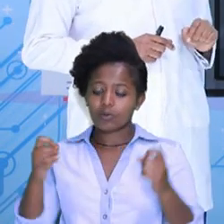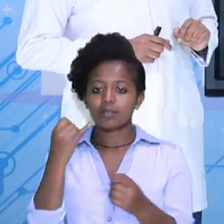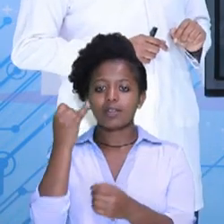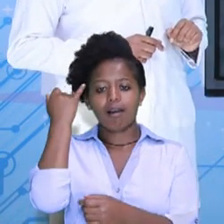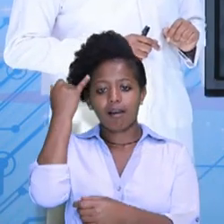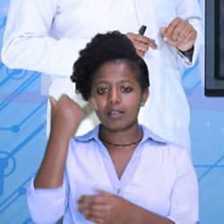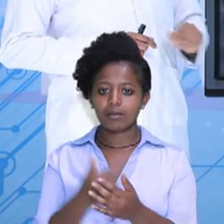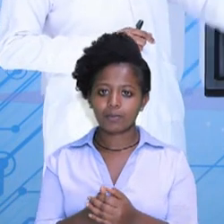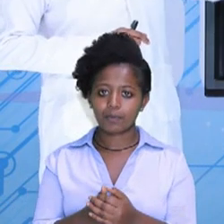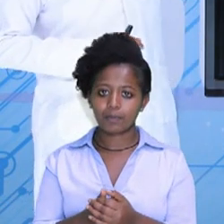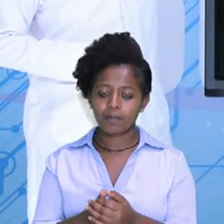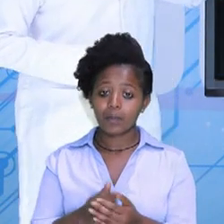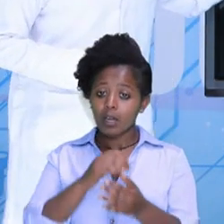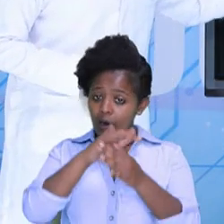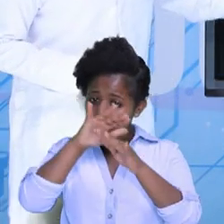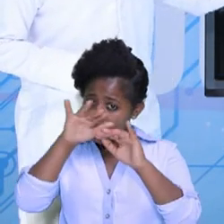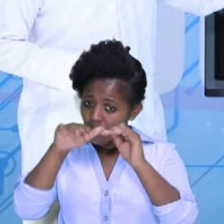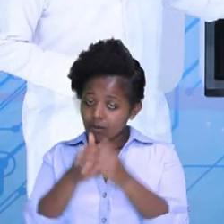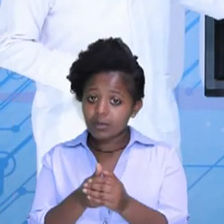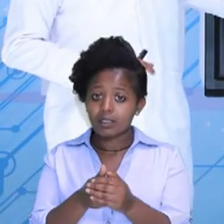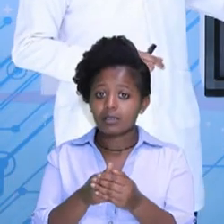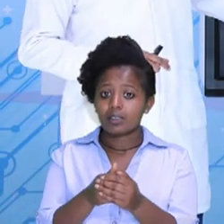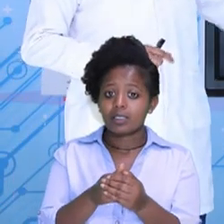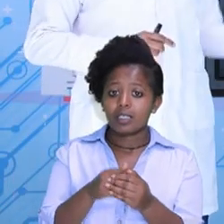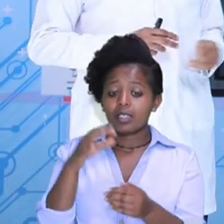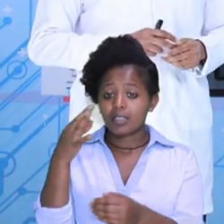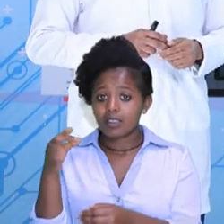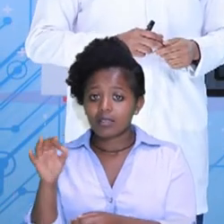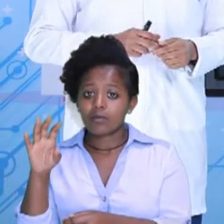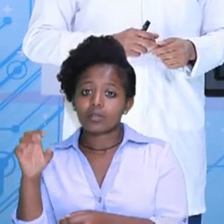idea. On May 14,